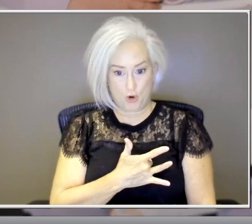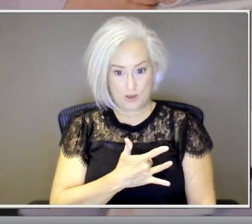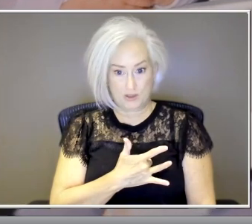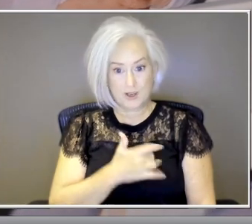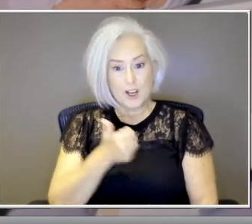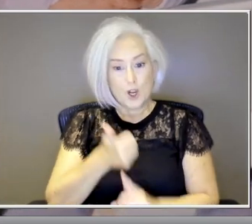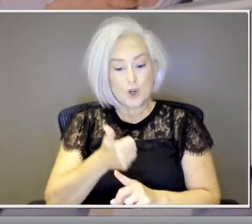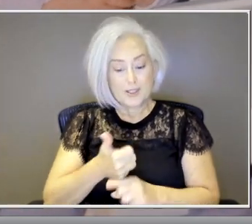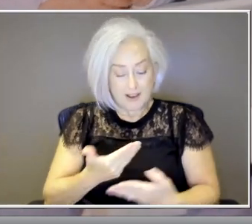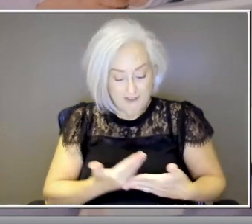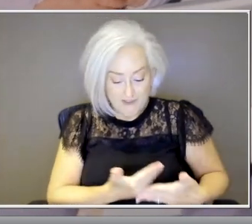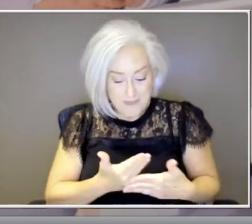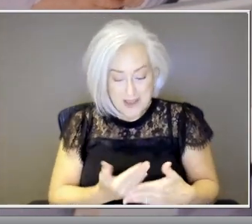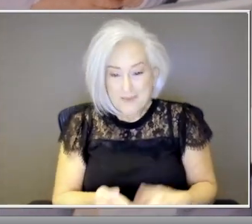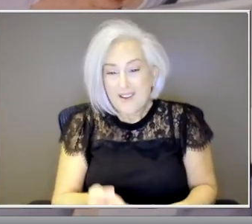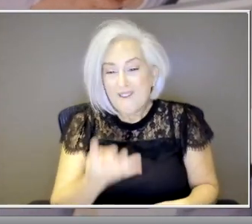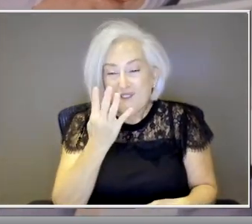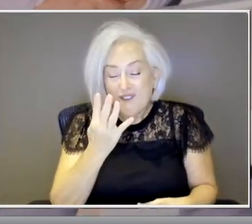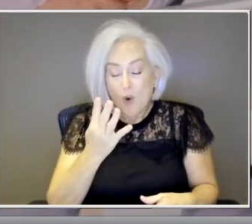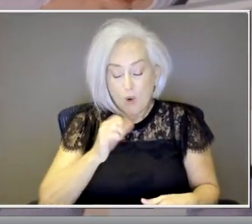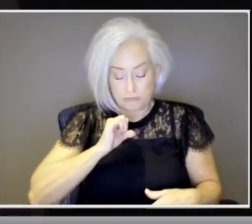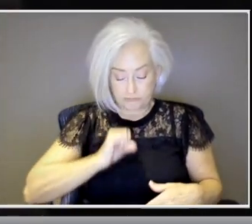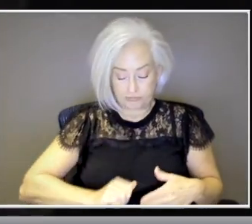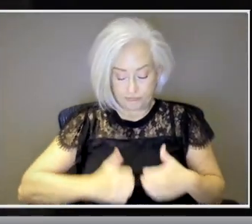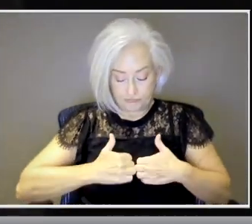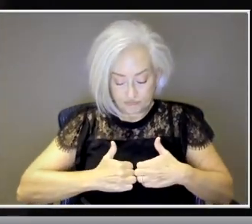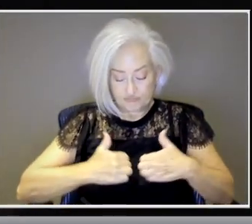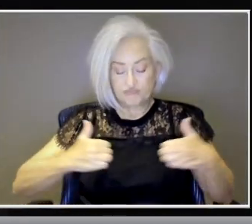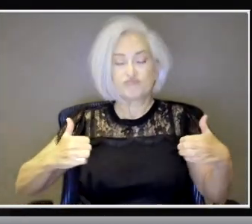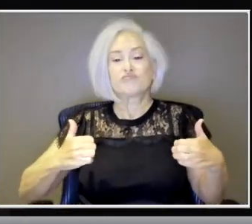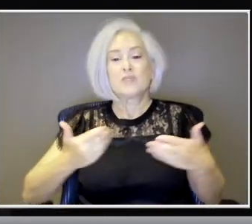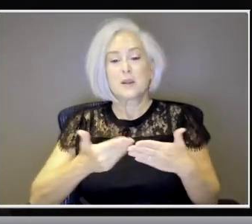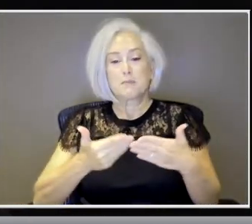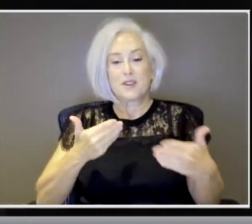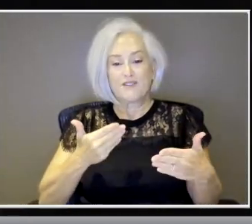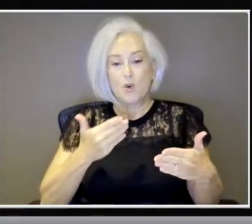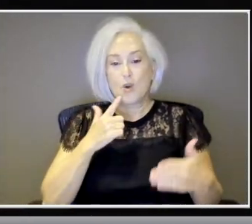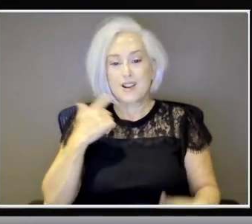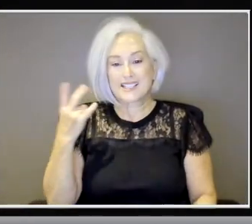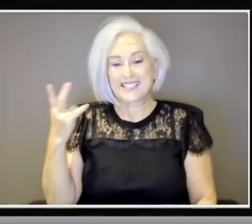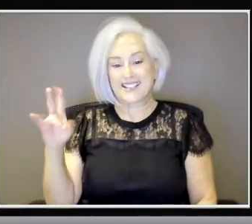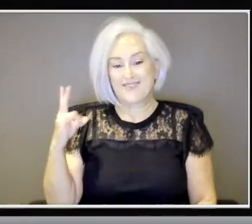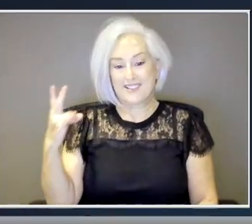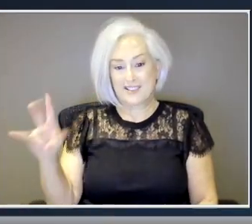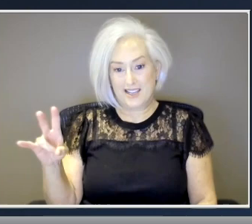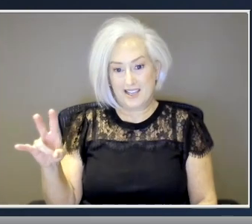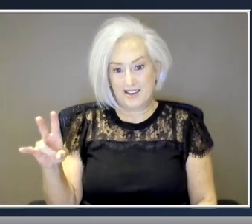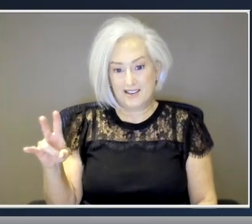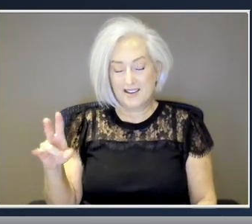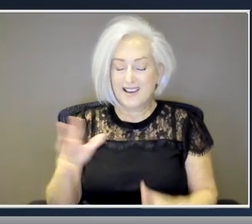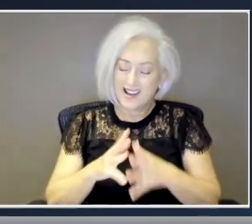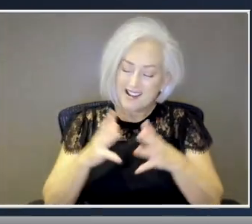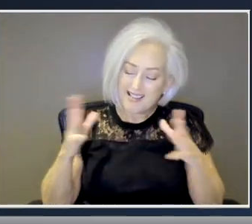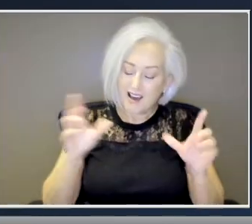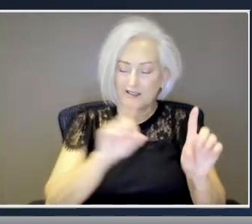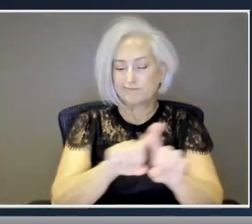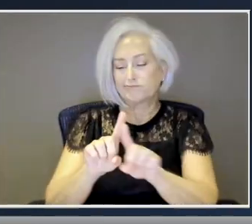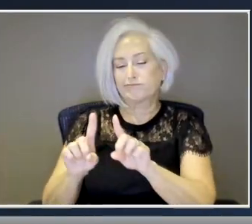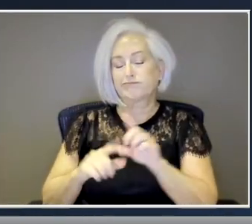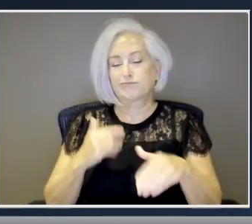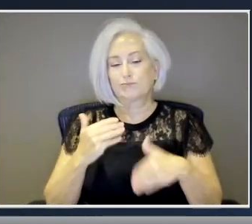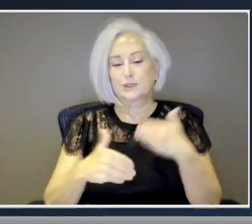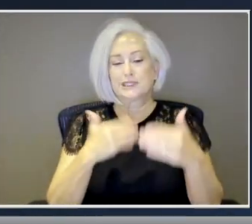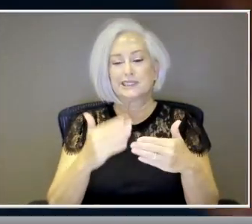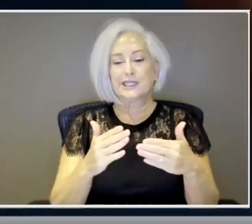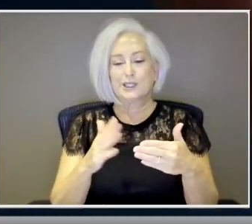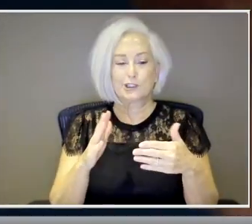heart surgeries before the age of 17, along with too many procedures to even count. She was later diagnosed with a leaky